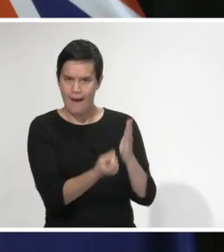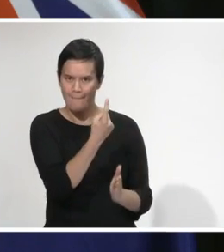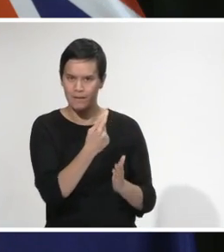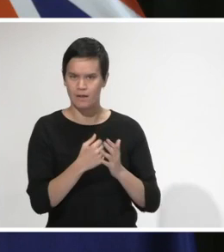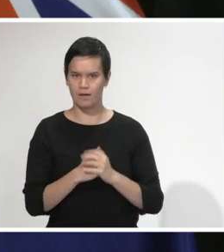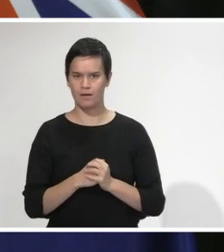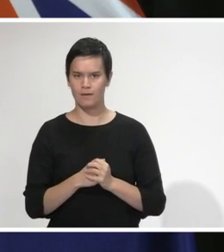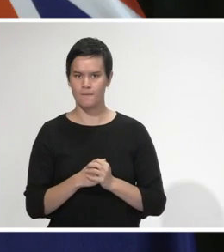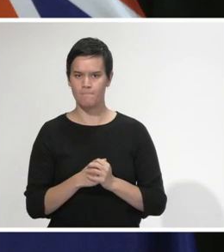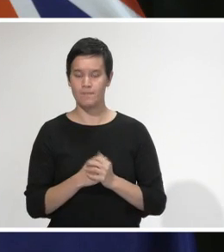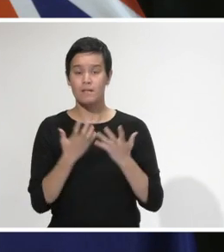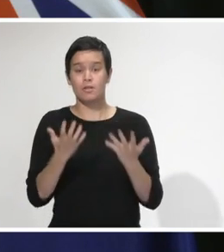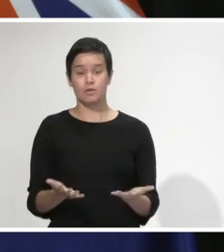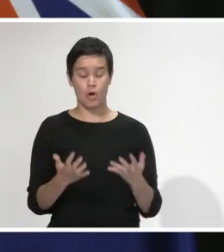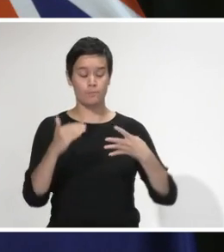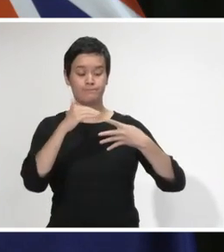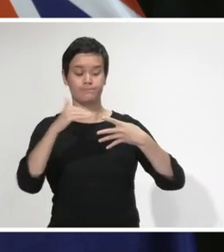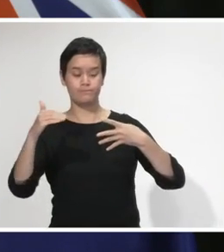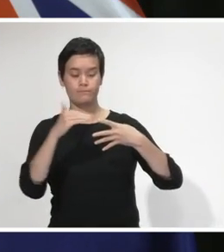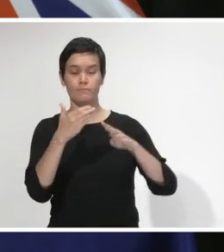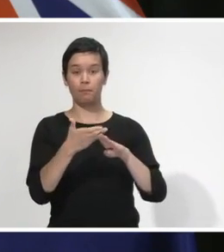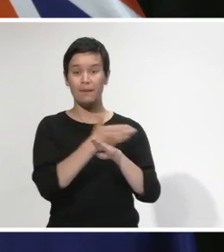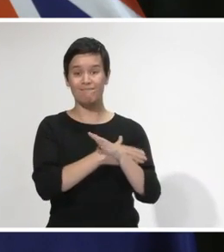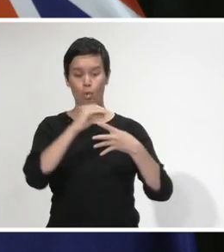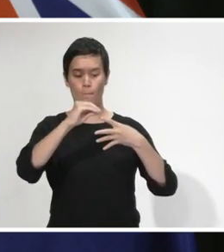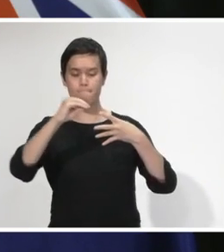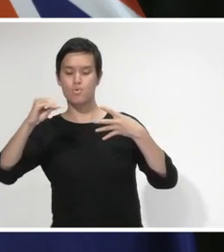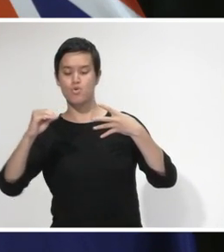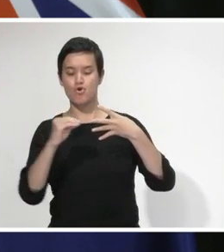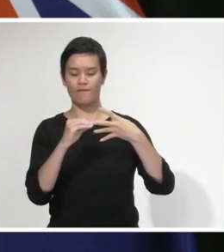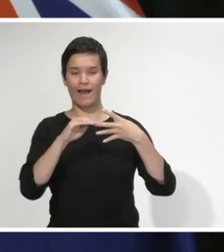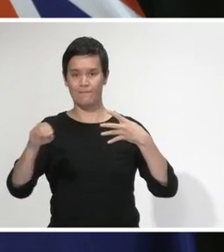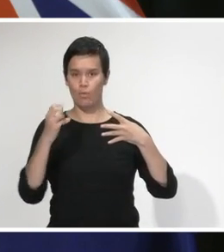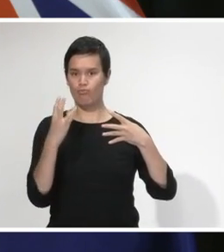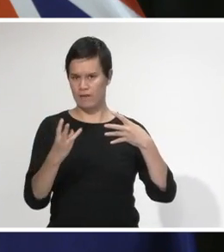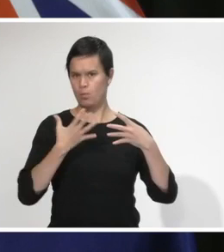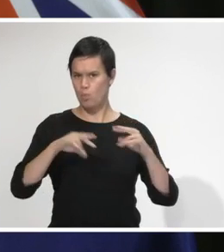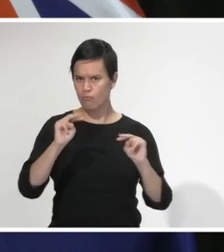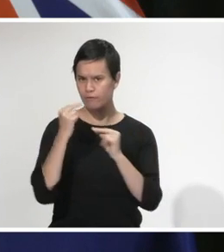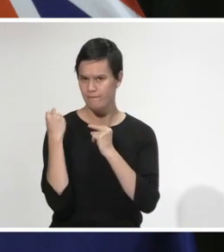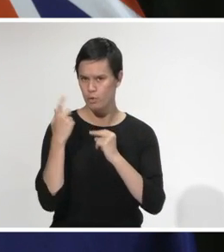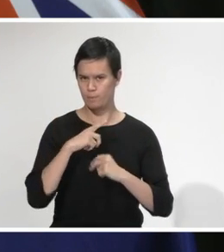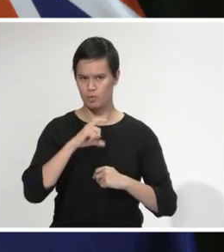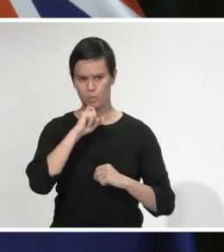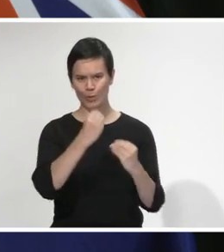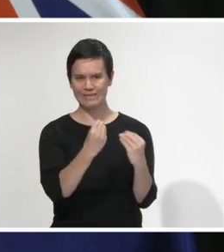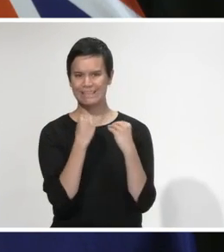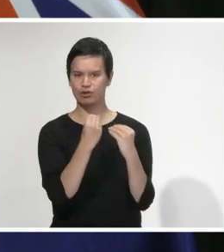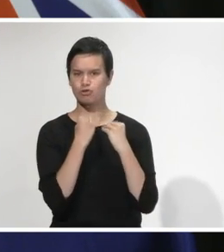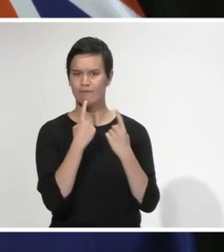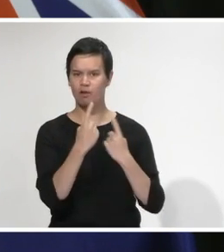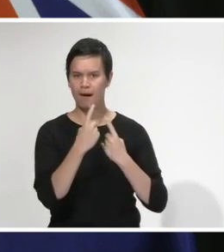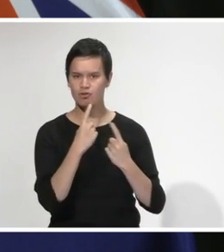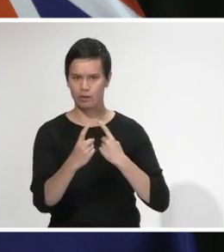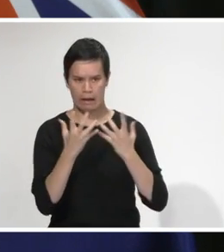level 4 down to alert level 3. And I think there will be things we can learn from what has happened both in